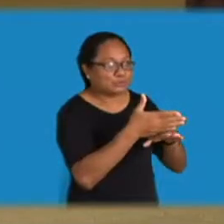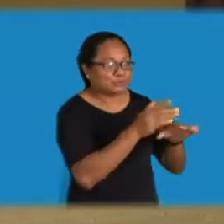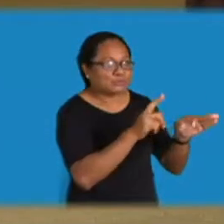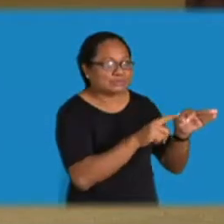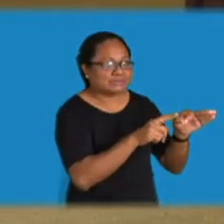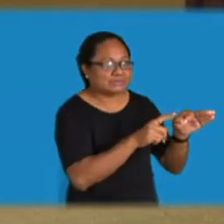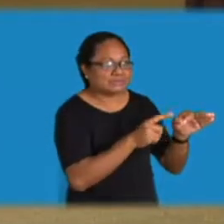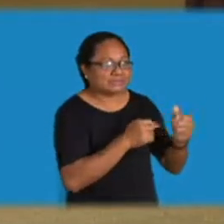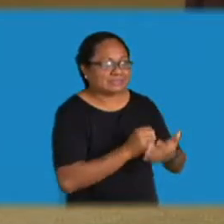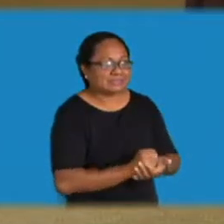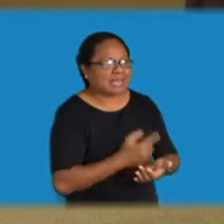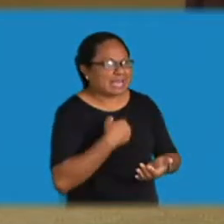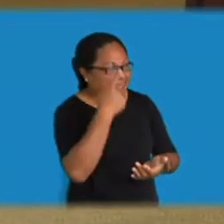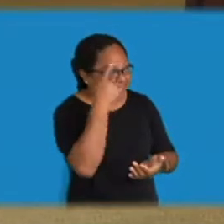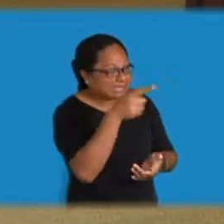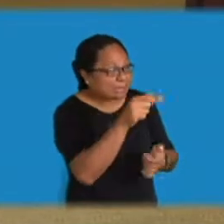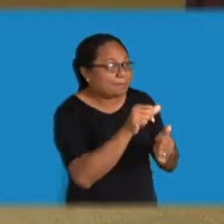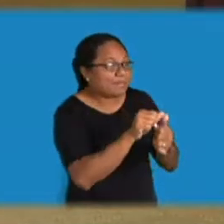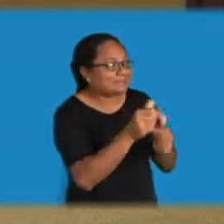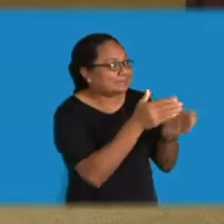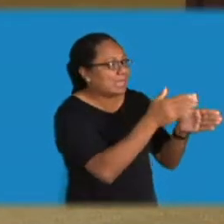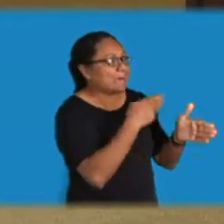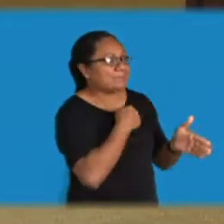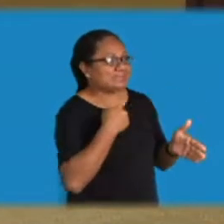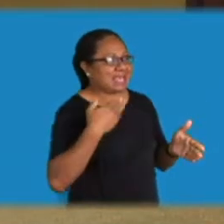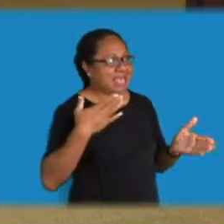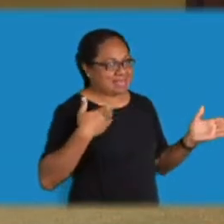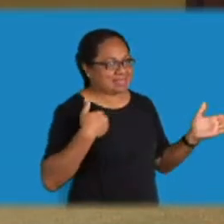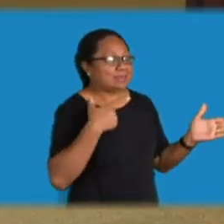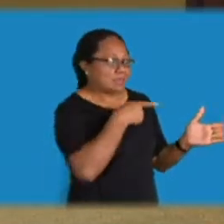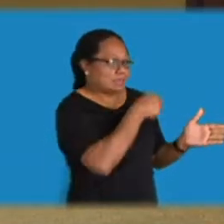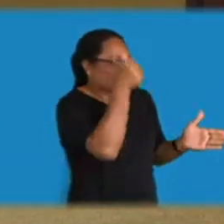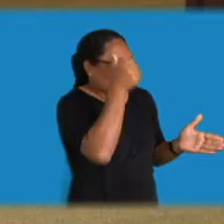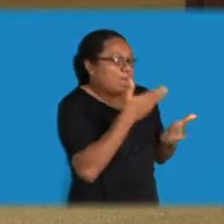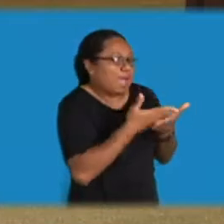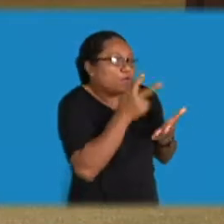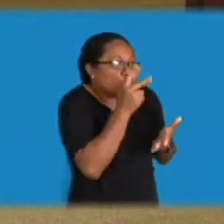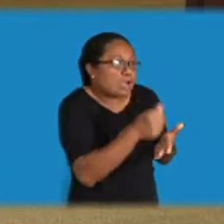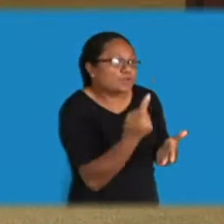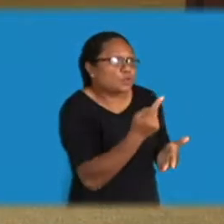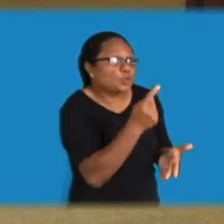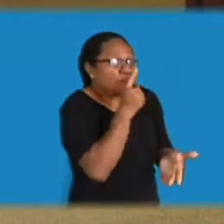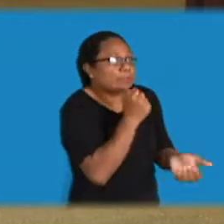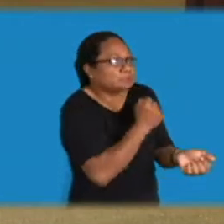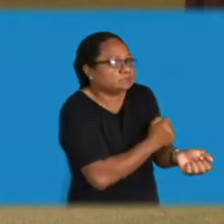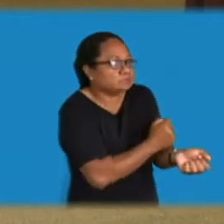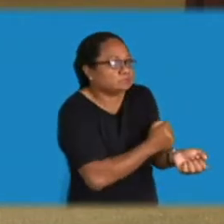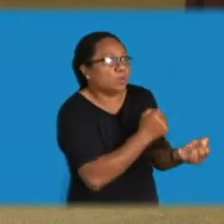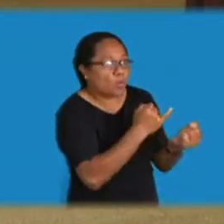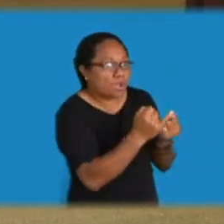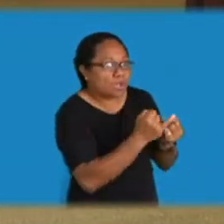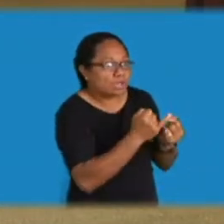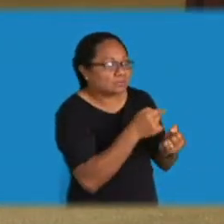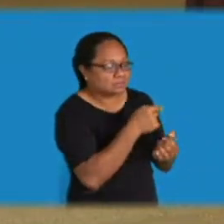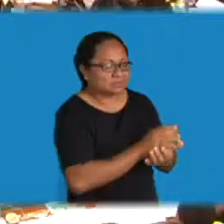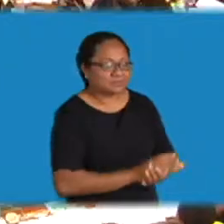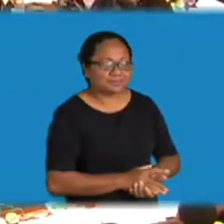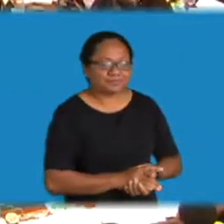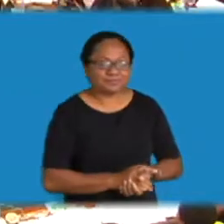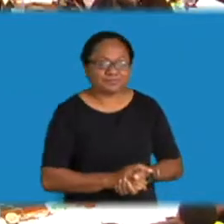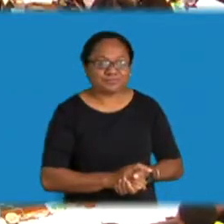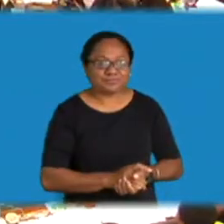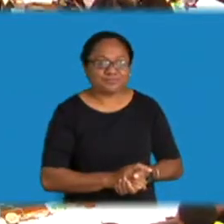better to be addressed to the Minister for Health or even the Minister for Social Welfare. Thank Thank you, I now Madam give the floor to the Honorable